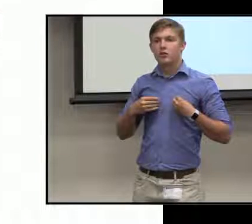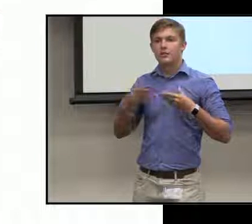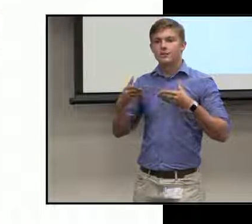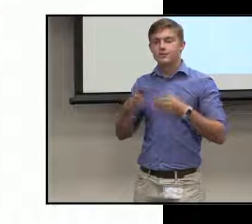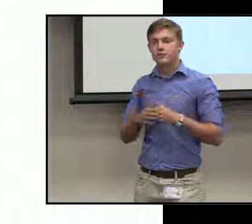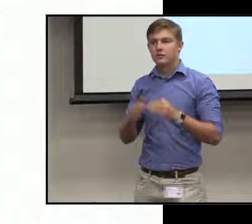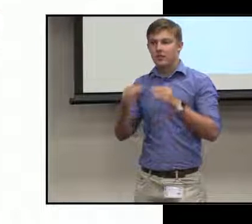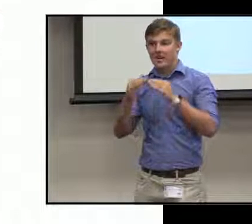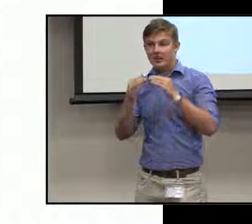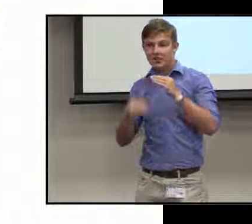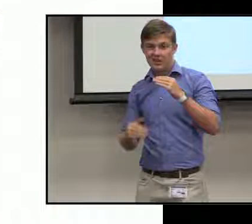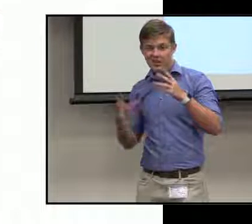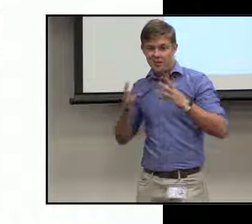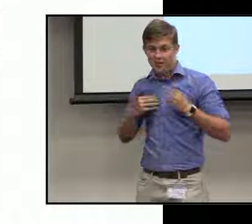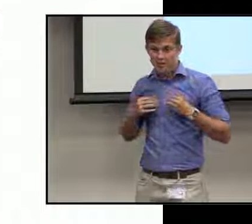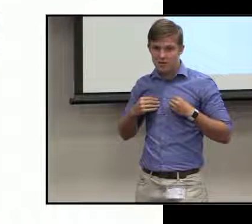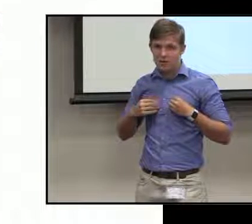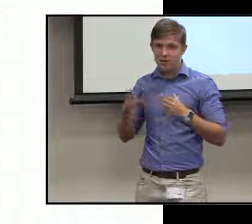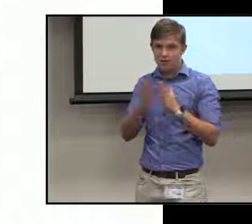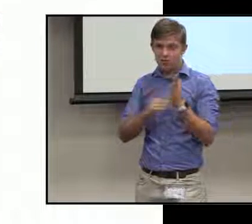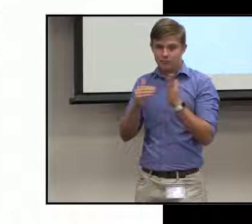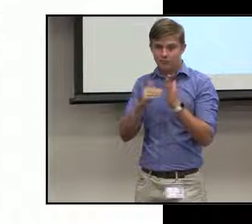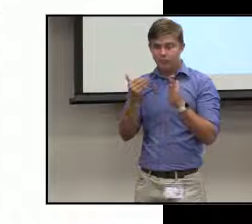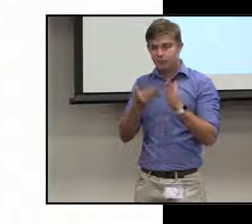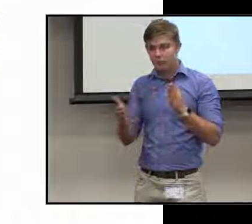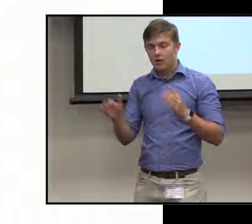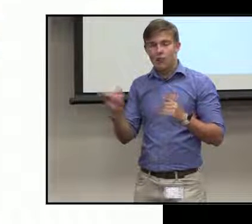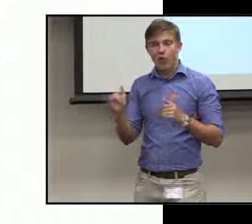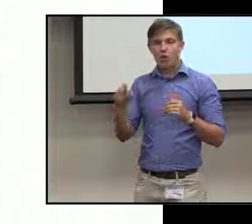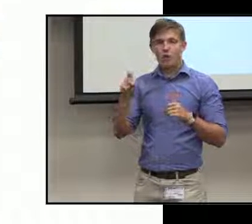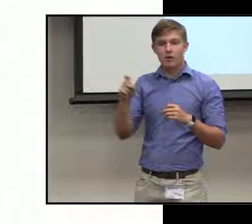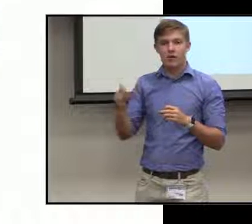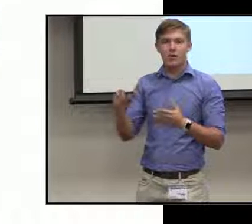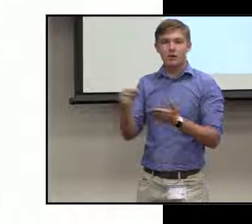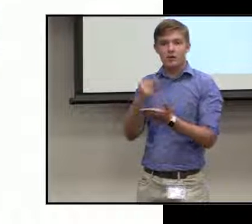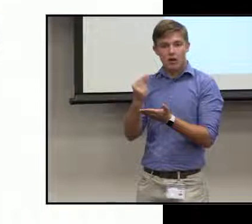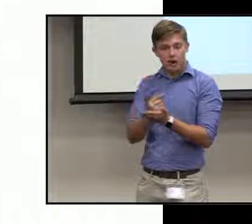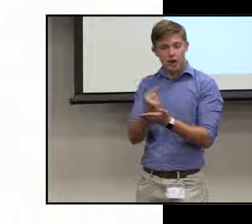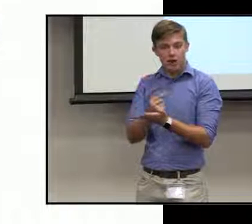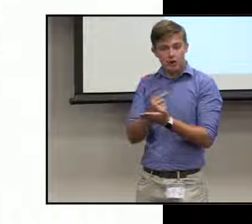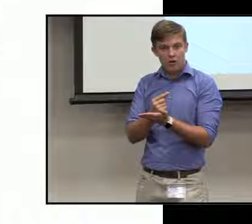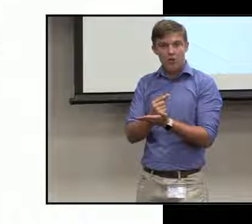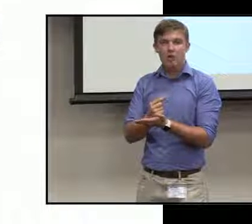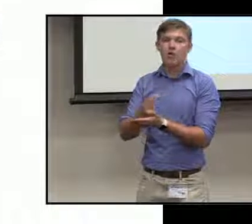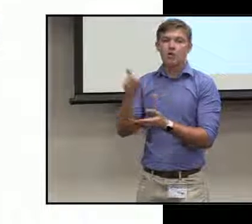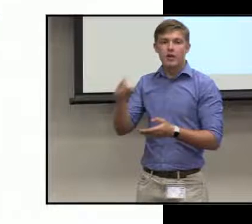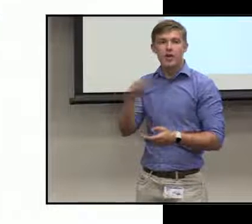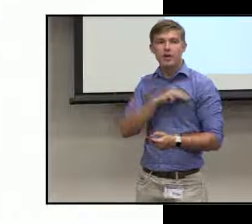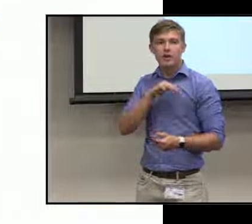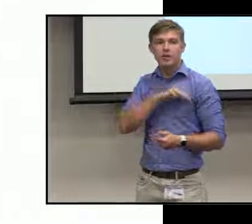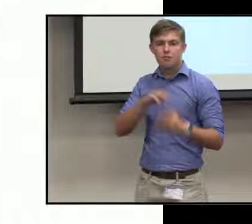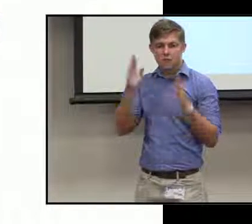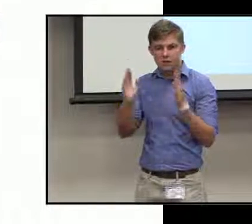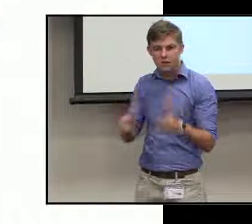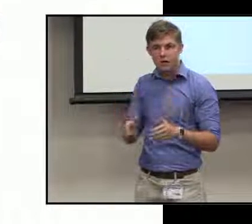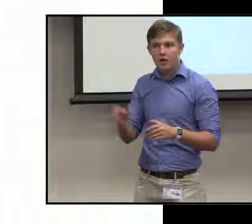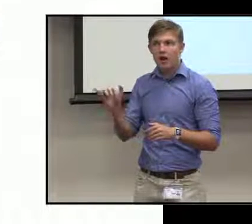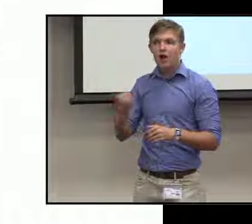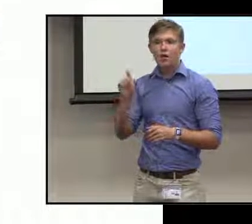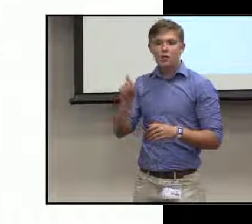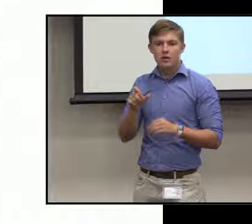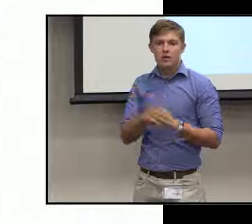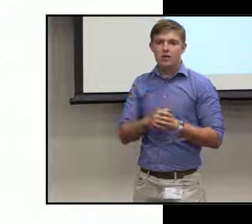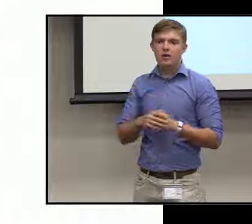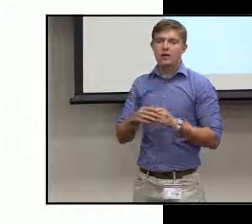Zealand is one of those. But they need the gospel too. They need missionaries too. Oh, and we also need patient supporters. We